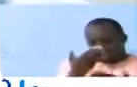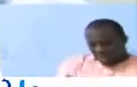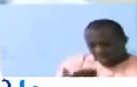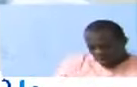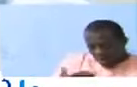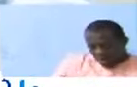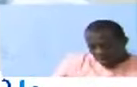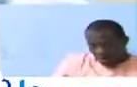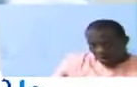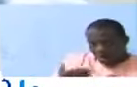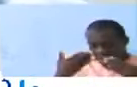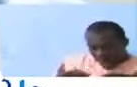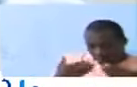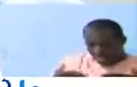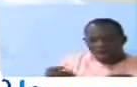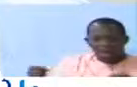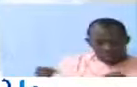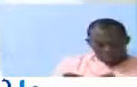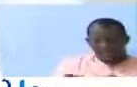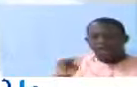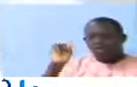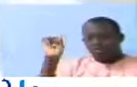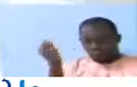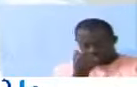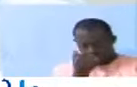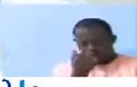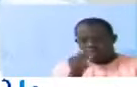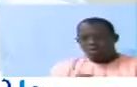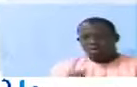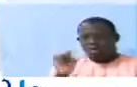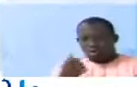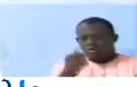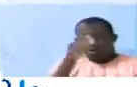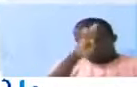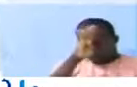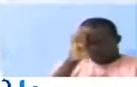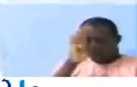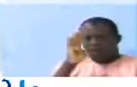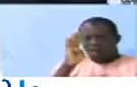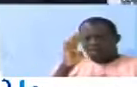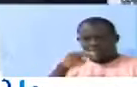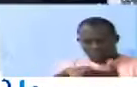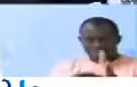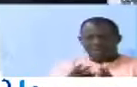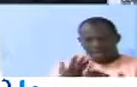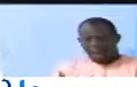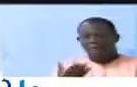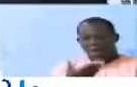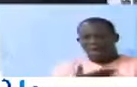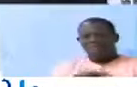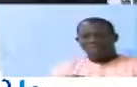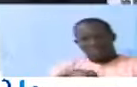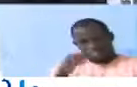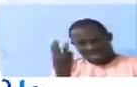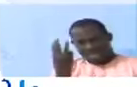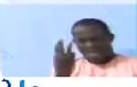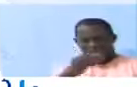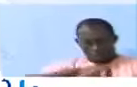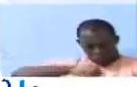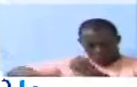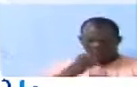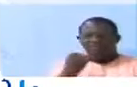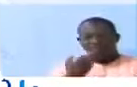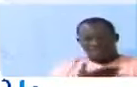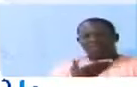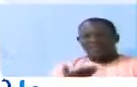have 2 with me, but I have just got married recently to 1 in Brikama. That will make them 3, right?